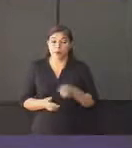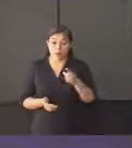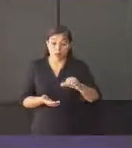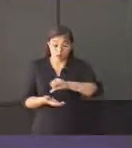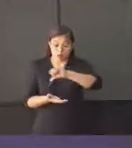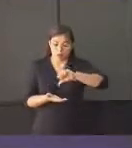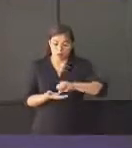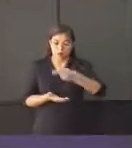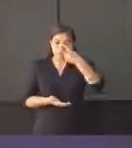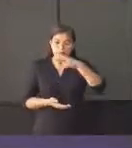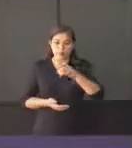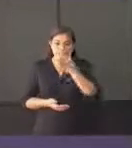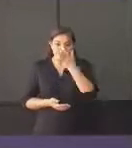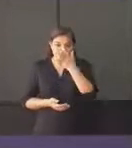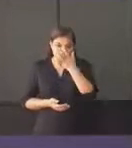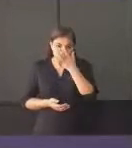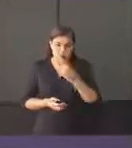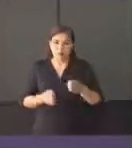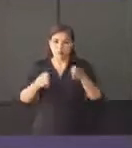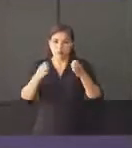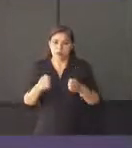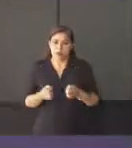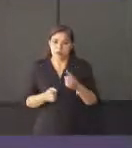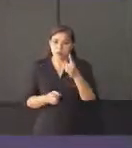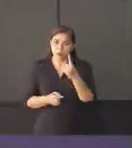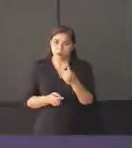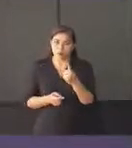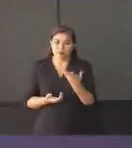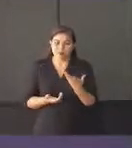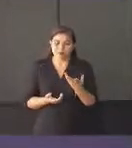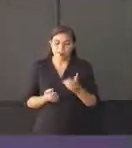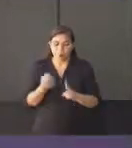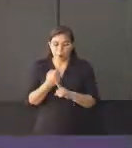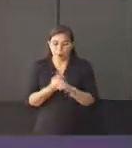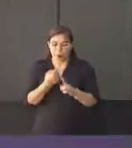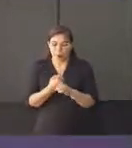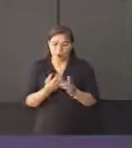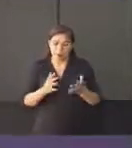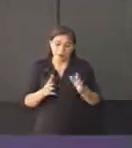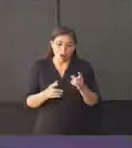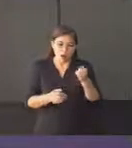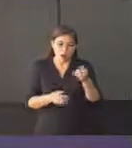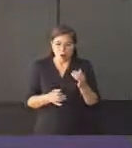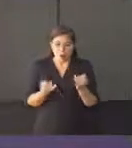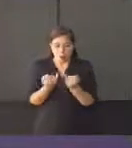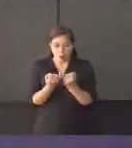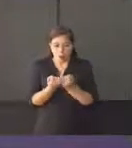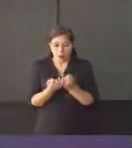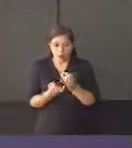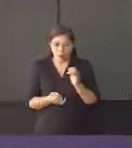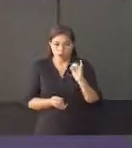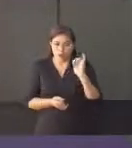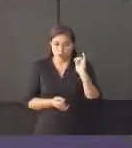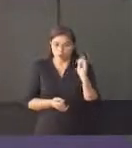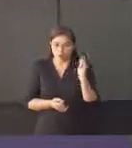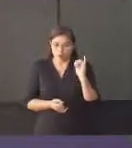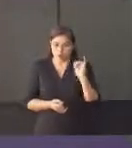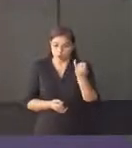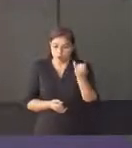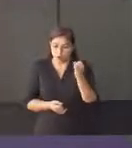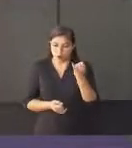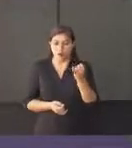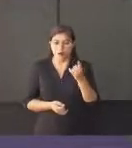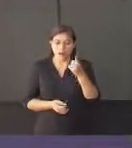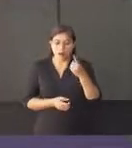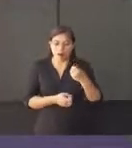and Guerrero. So the city of Mexico is right now under a similar situation that Tijuana had a